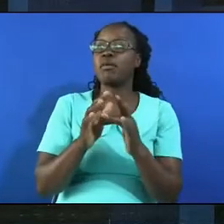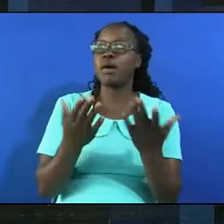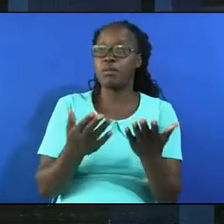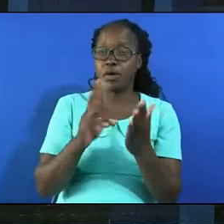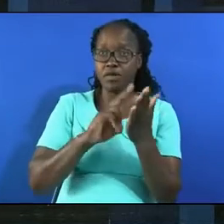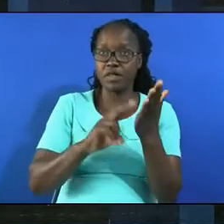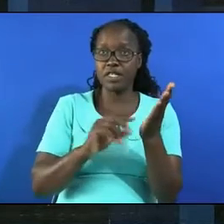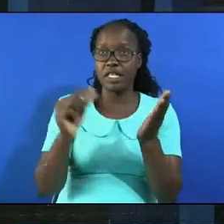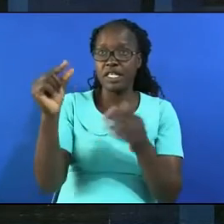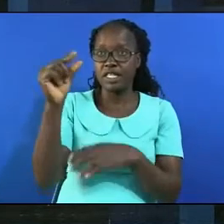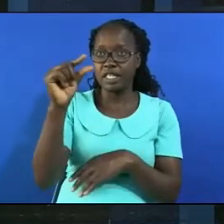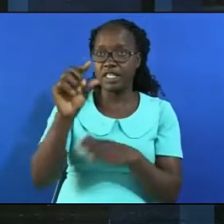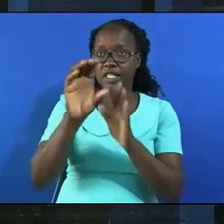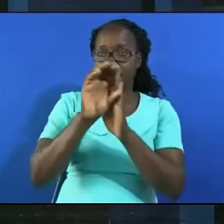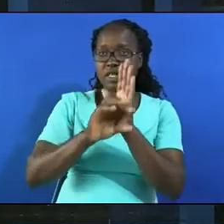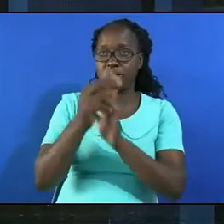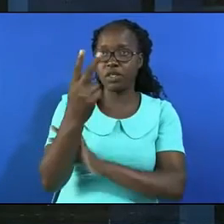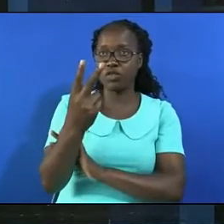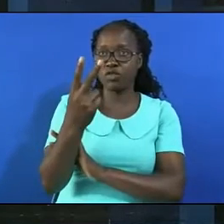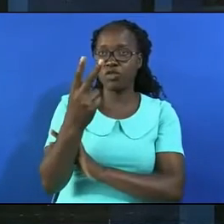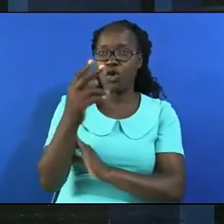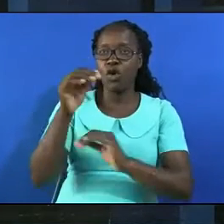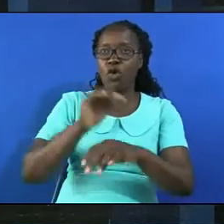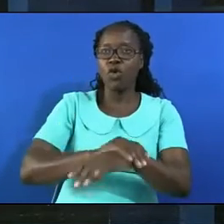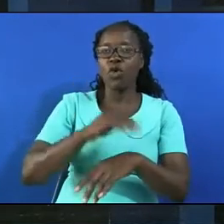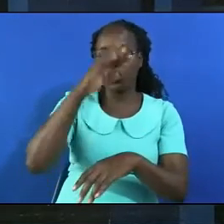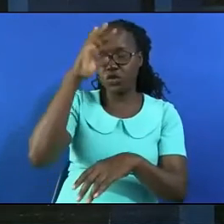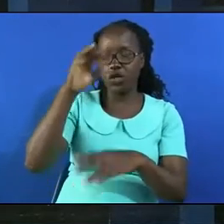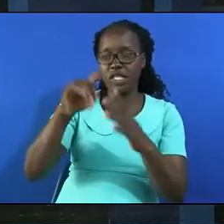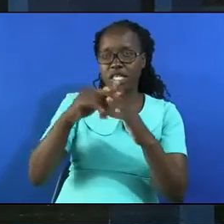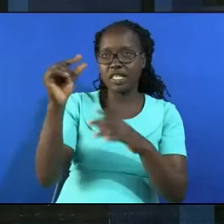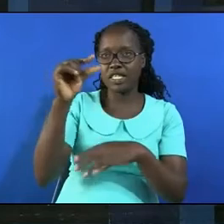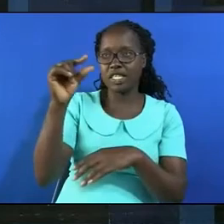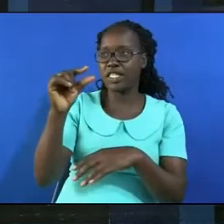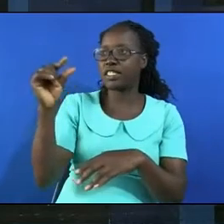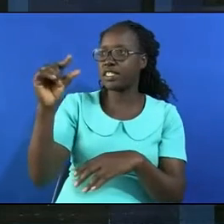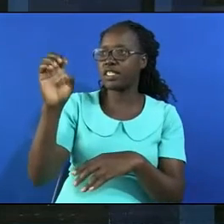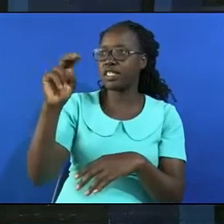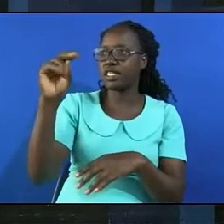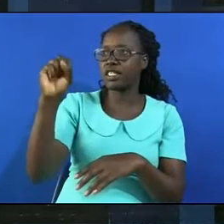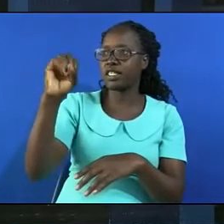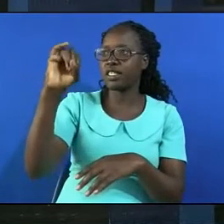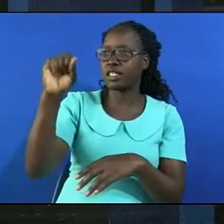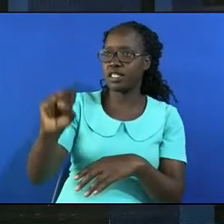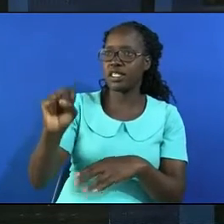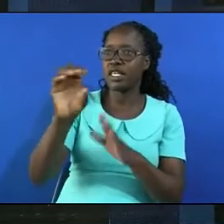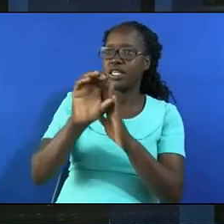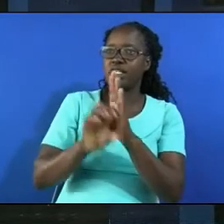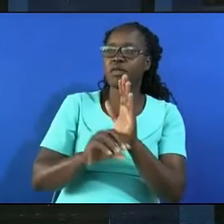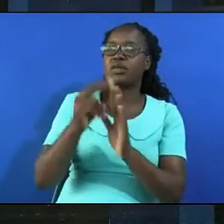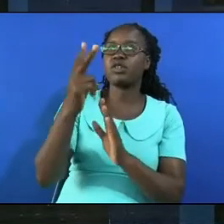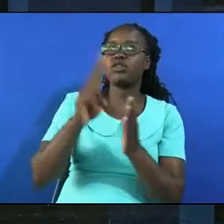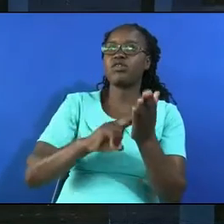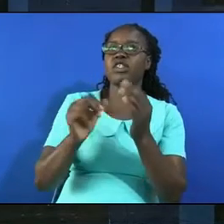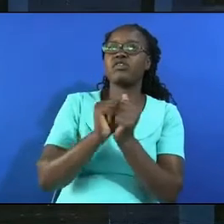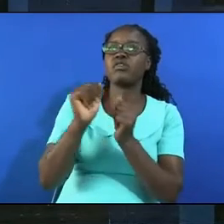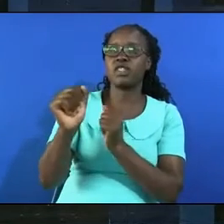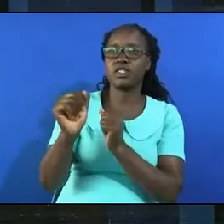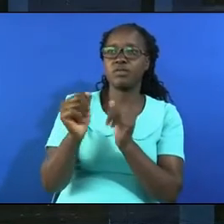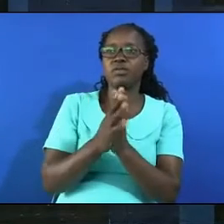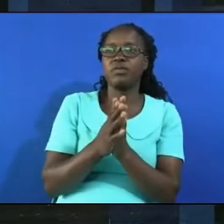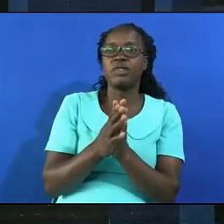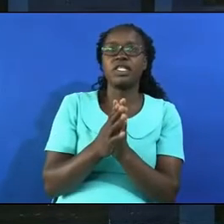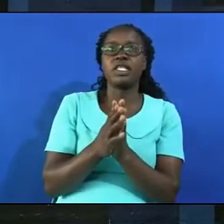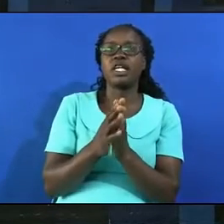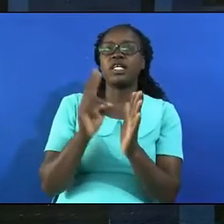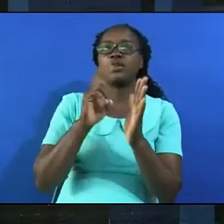verse. Genesis chapter 2. Good theology begins in Genesis. Are we together? Genesis chapter 2, verse 15. And